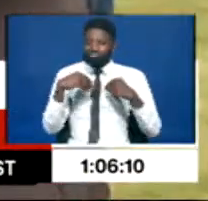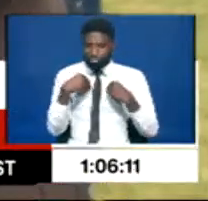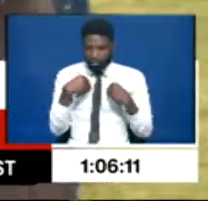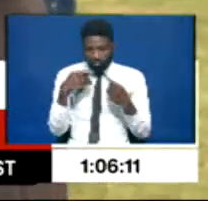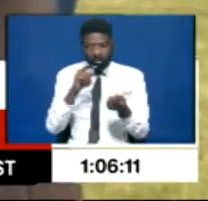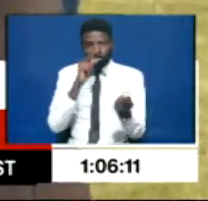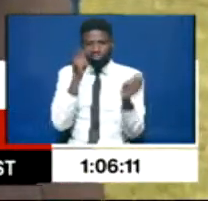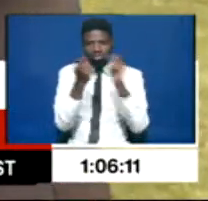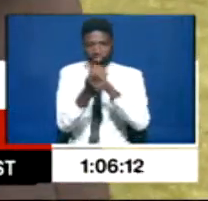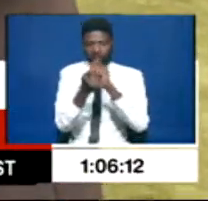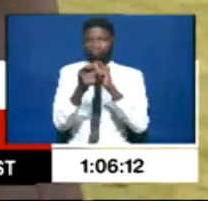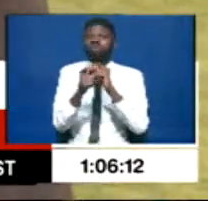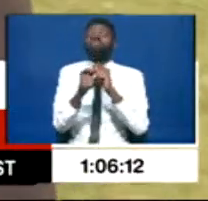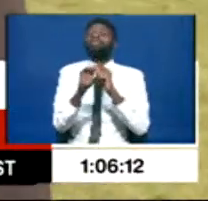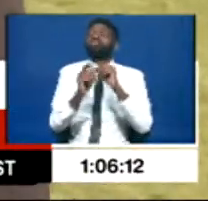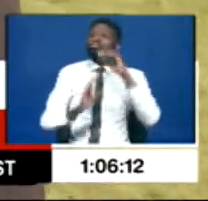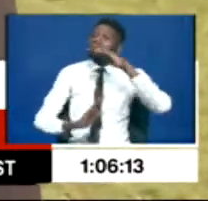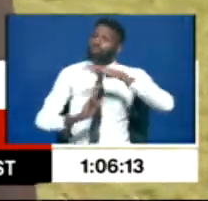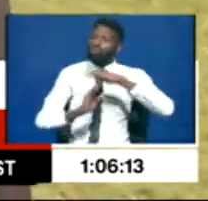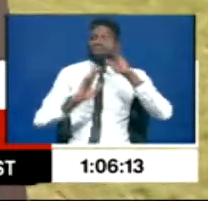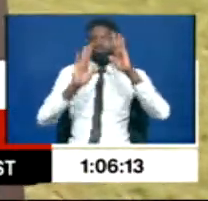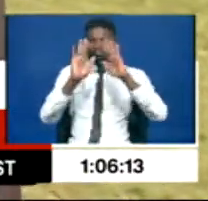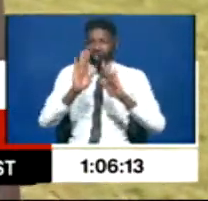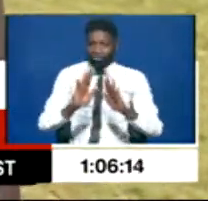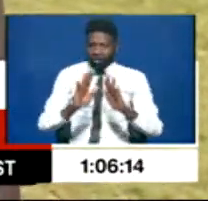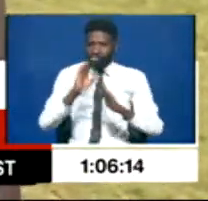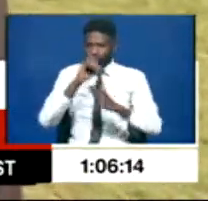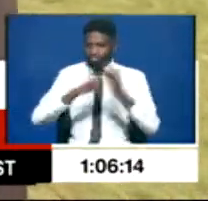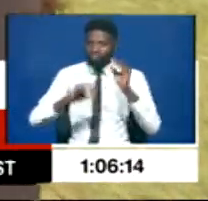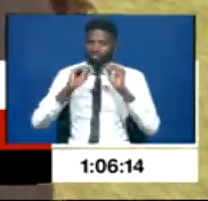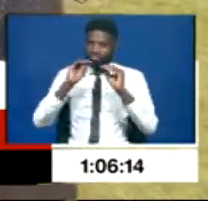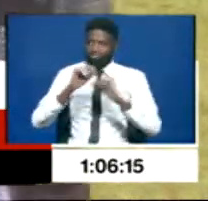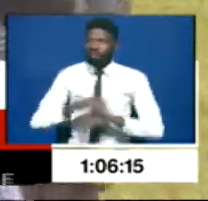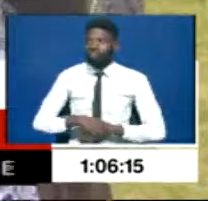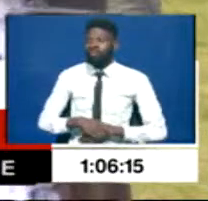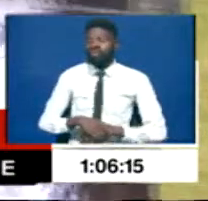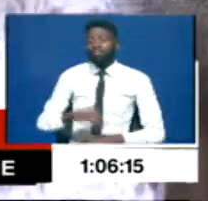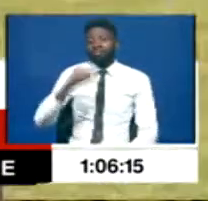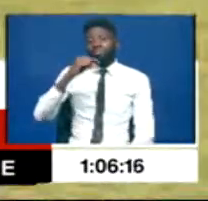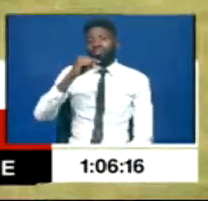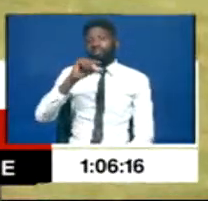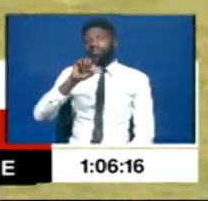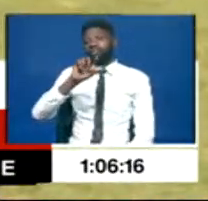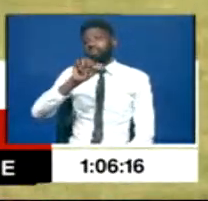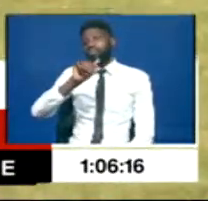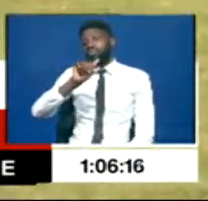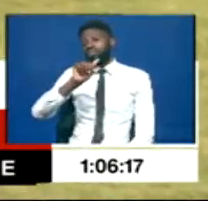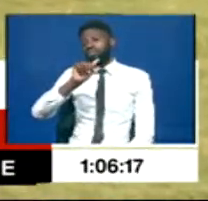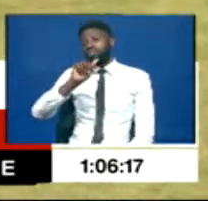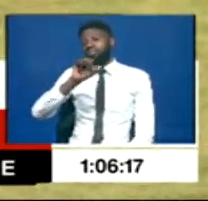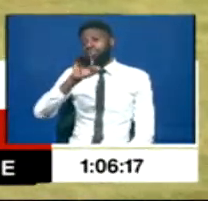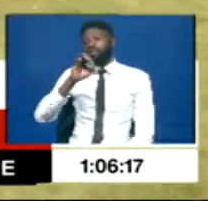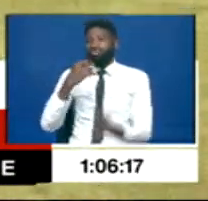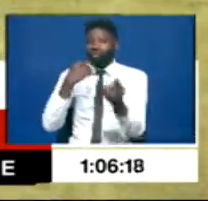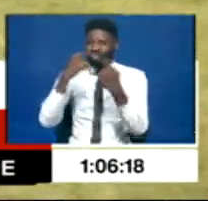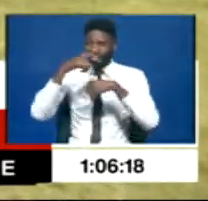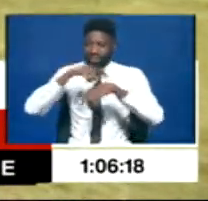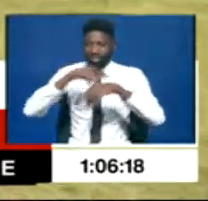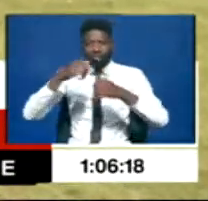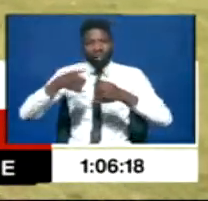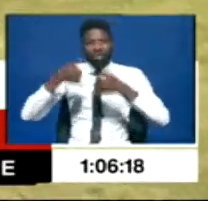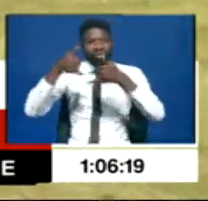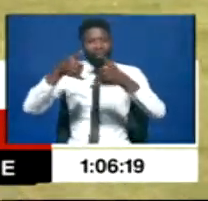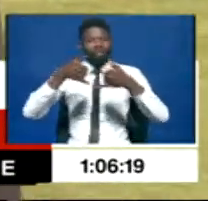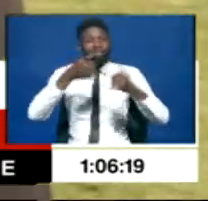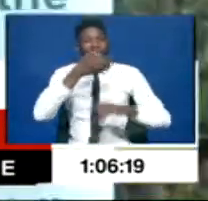relevant. Mwangi was speaking at AHP Workshop Primary School of Finlays during the awarding of Best Primary and